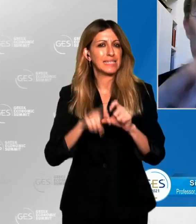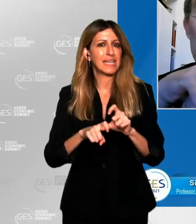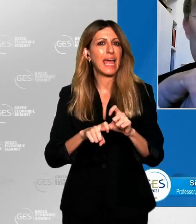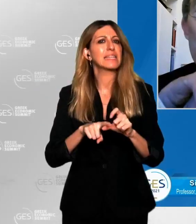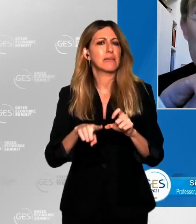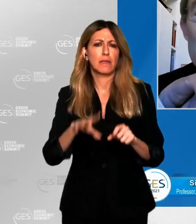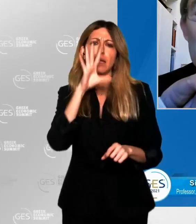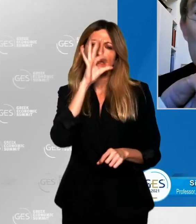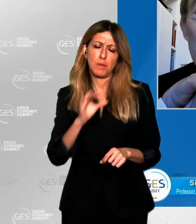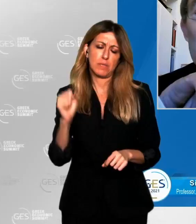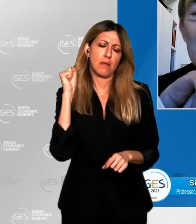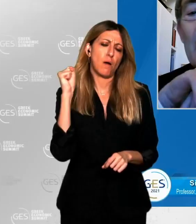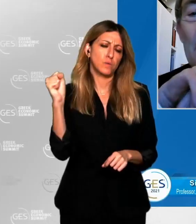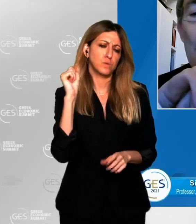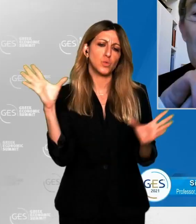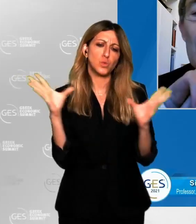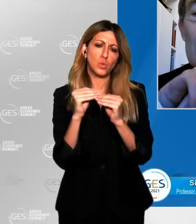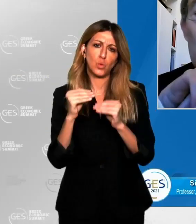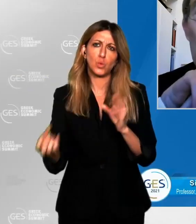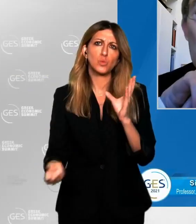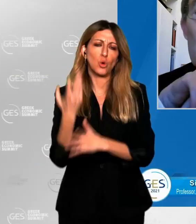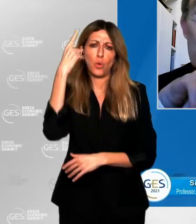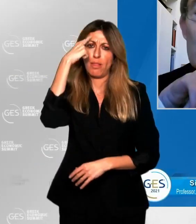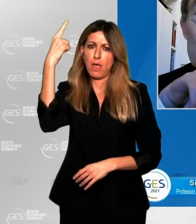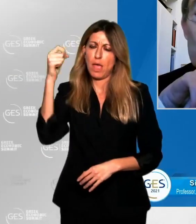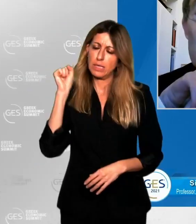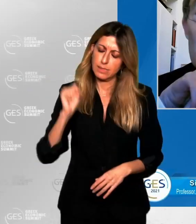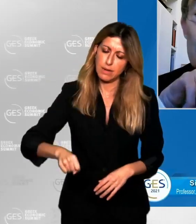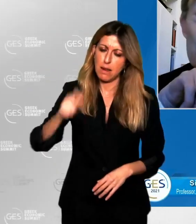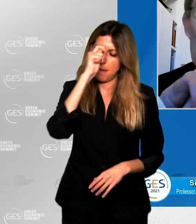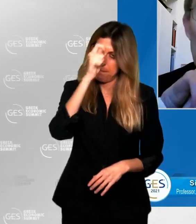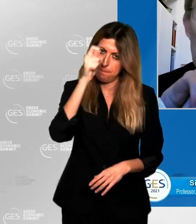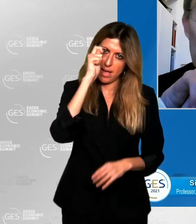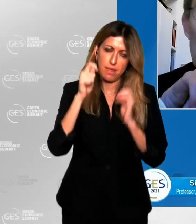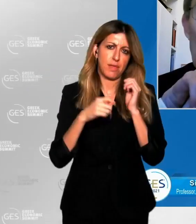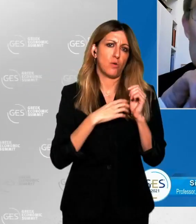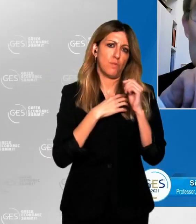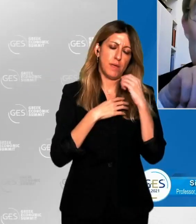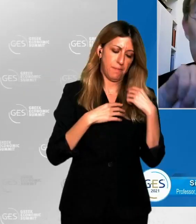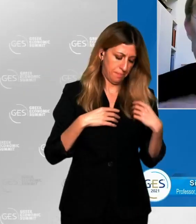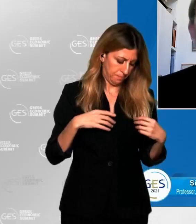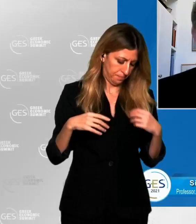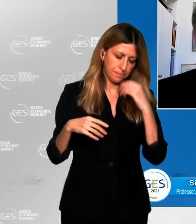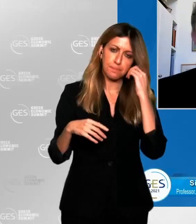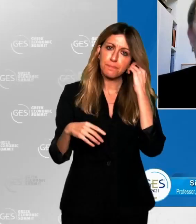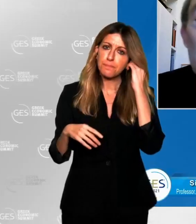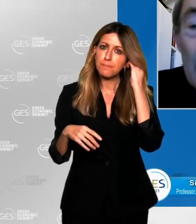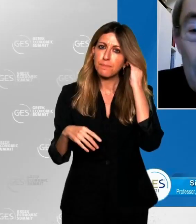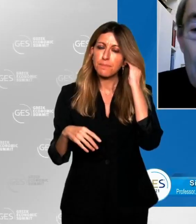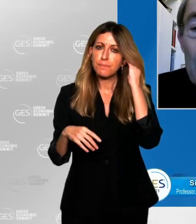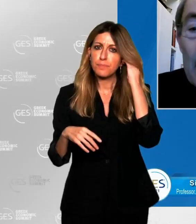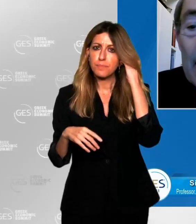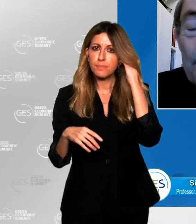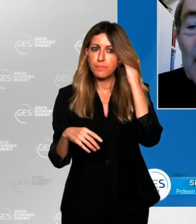that, and I have some remarks here about that we require new types of skills, especially we require technical skills.